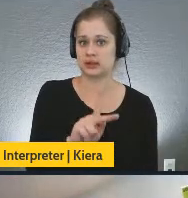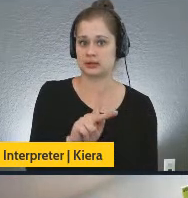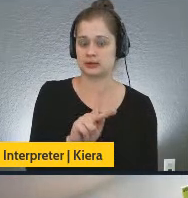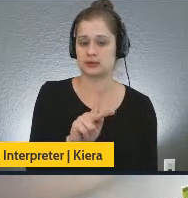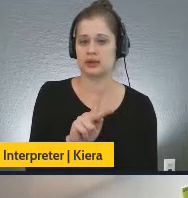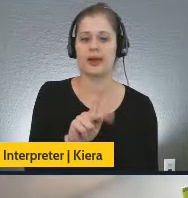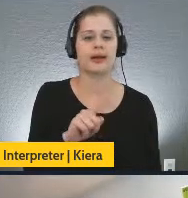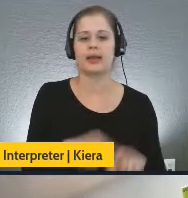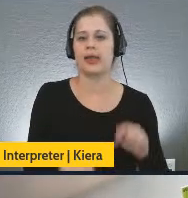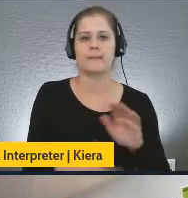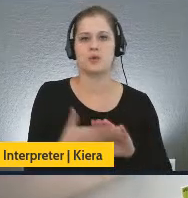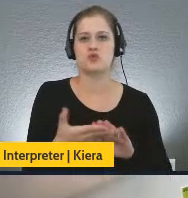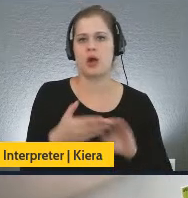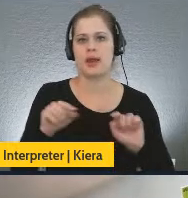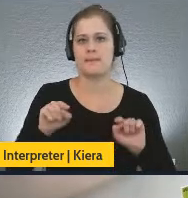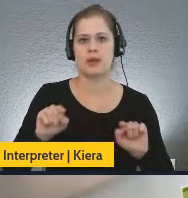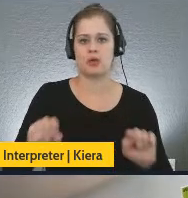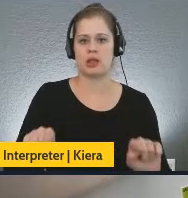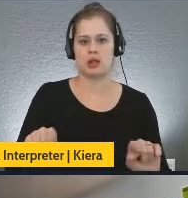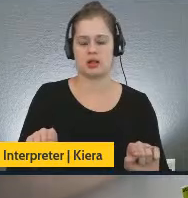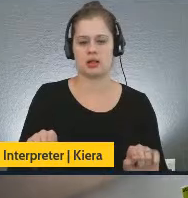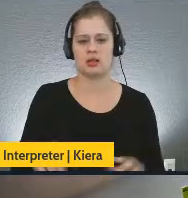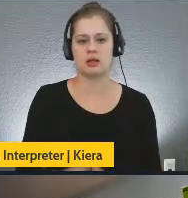run in parallel.